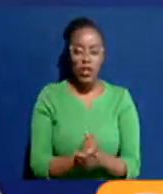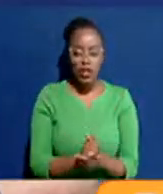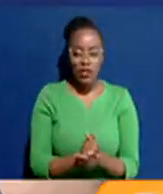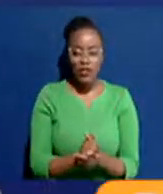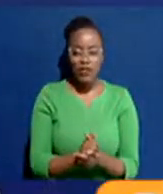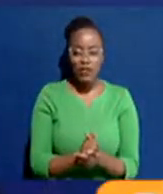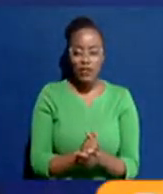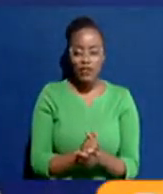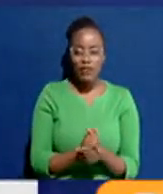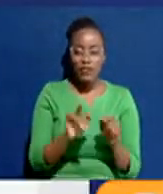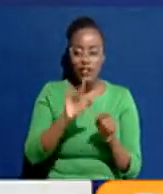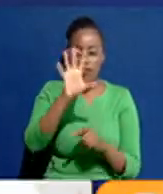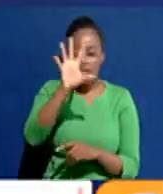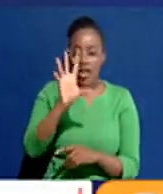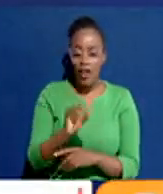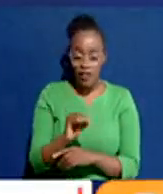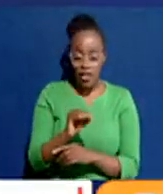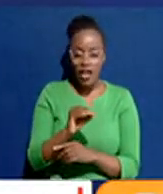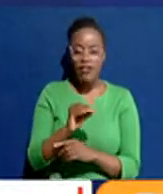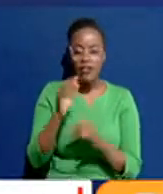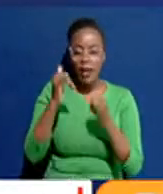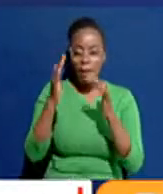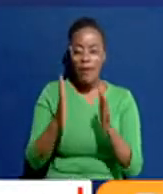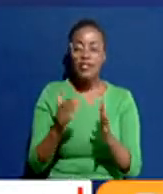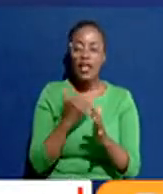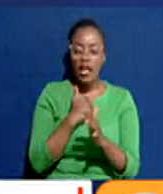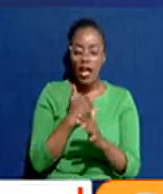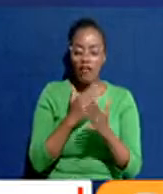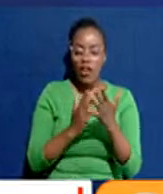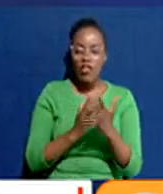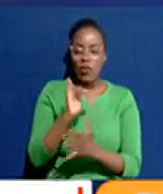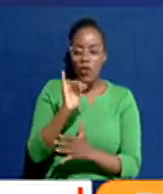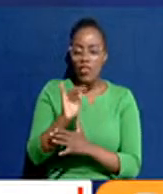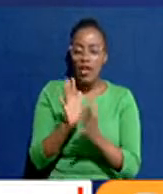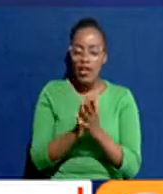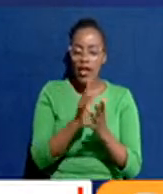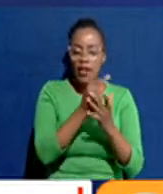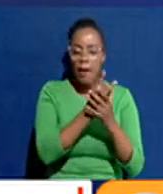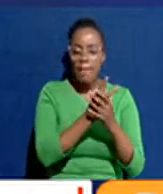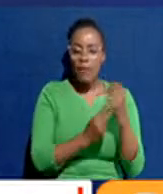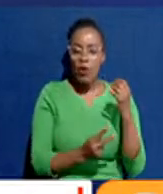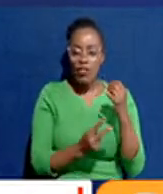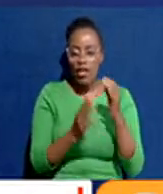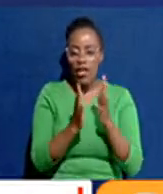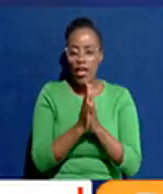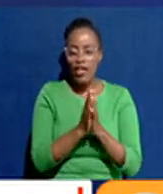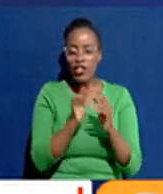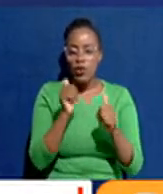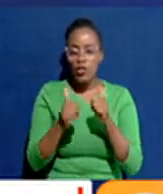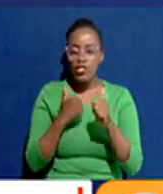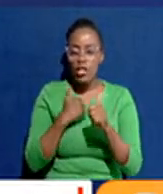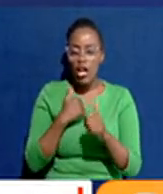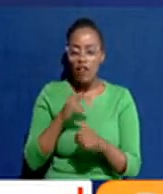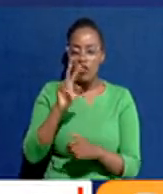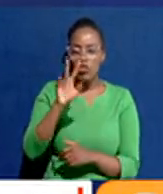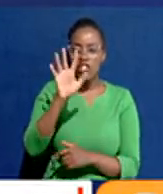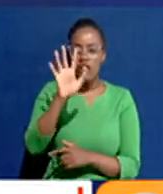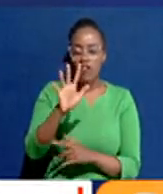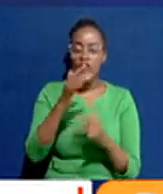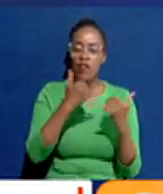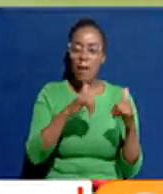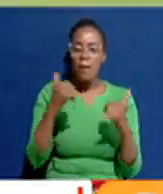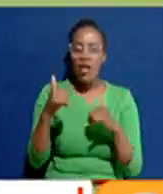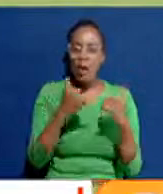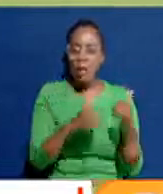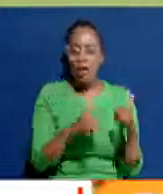Base of African origin players either connected through their parents or their own birth place with Africa. There's about 125 playing in